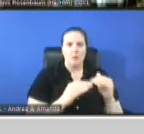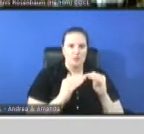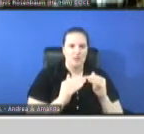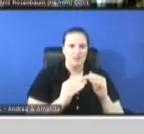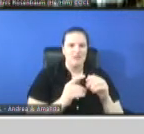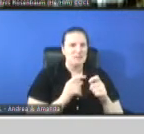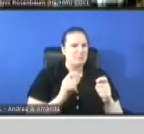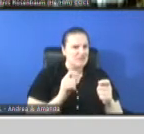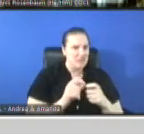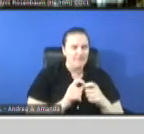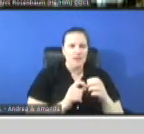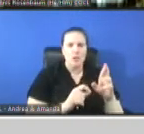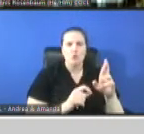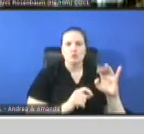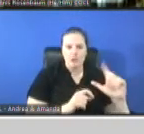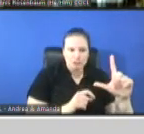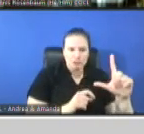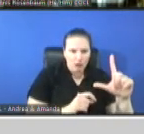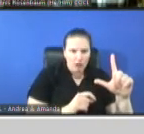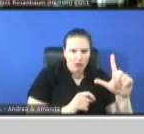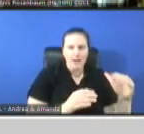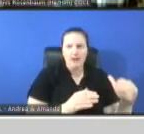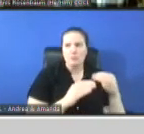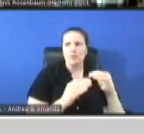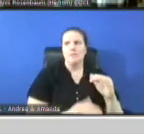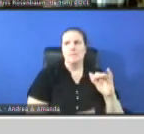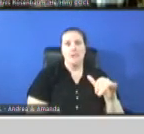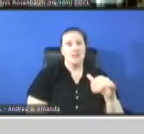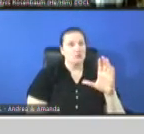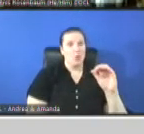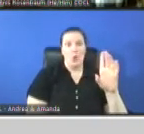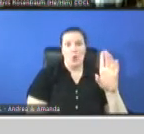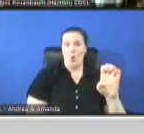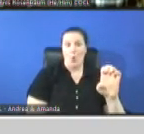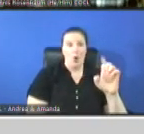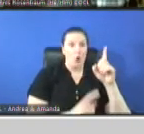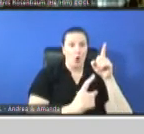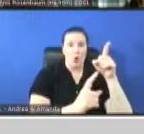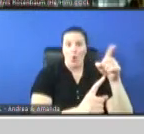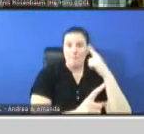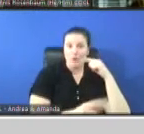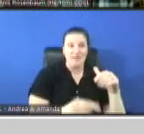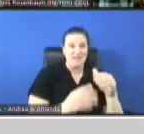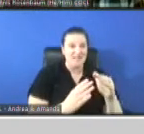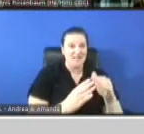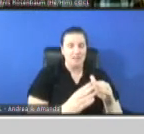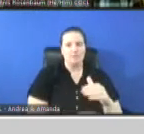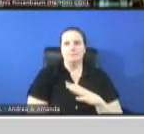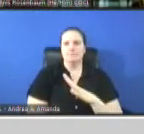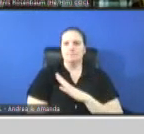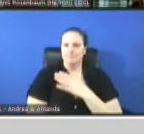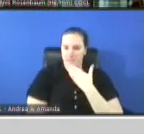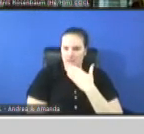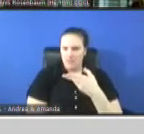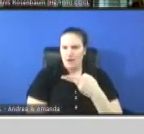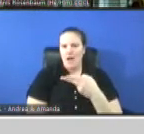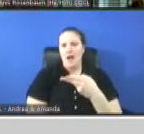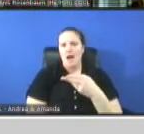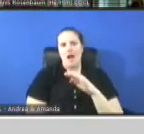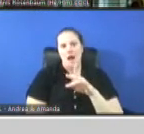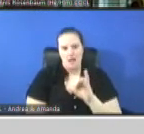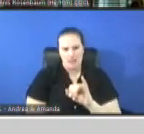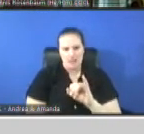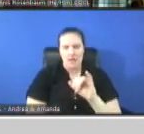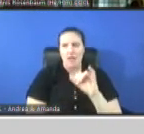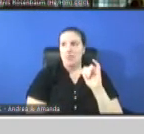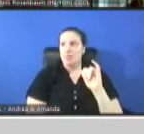specifically focused on racial equity. That Thank is the core goal for the city. Thank you, Heidi. And they've actually, that office has provided training for